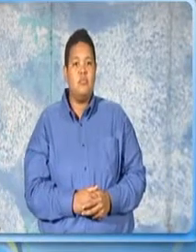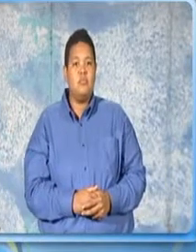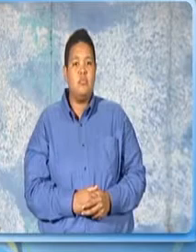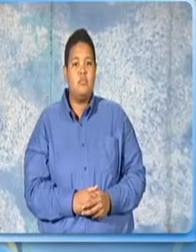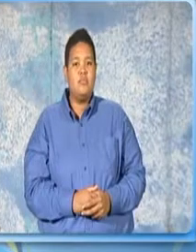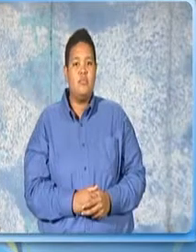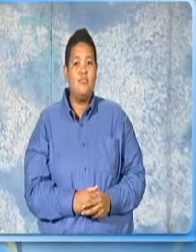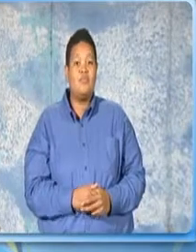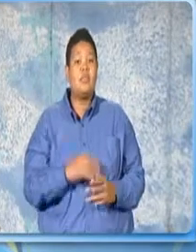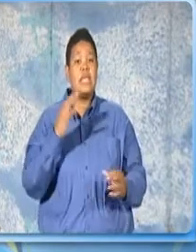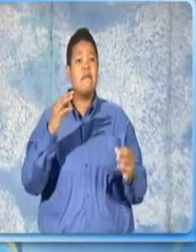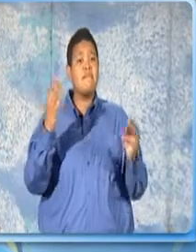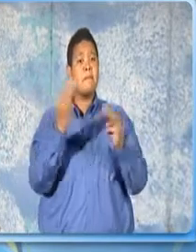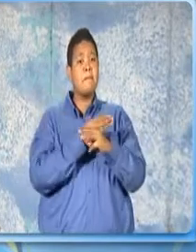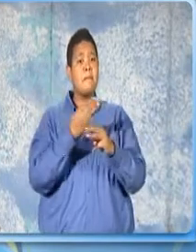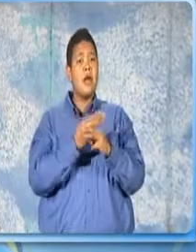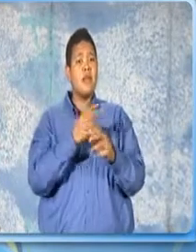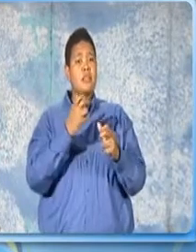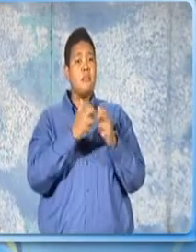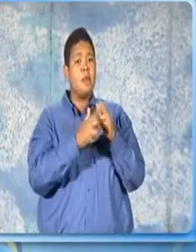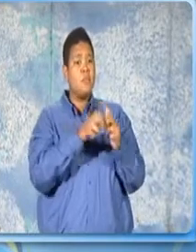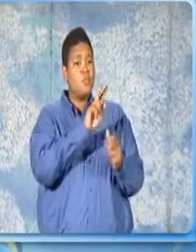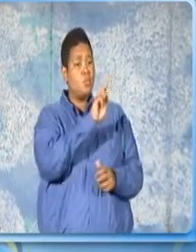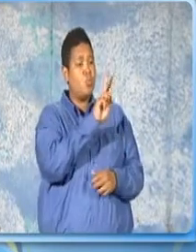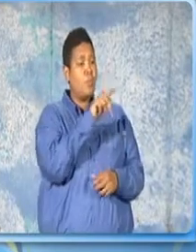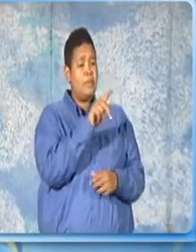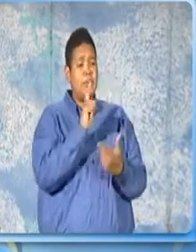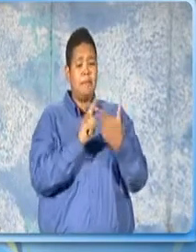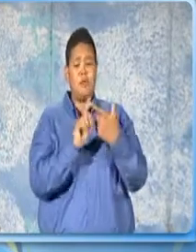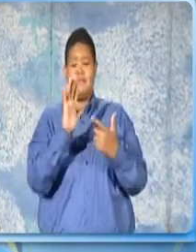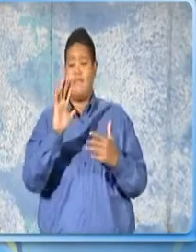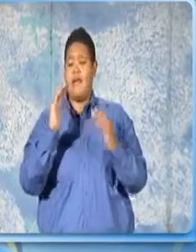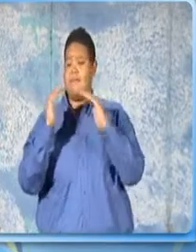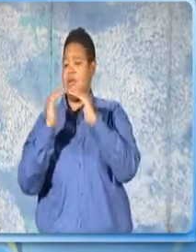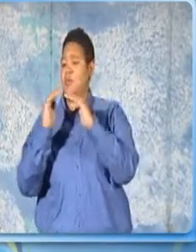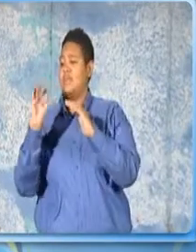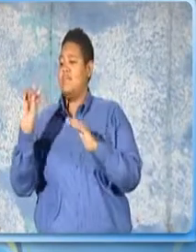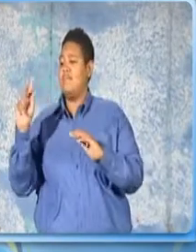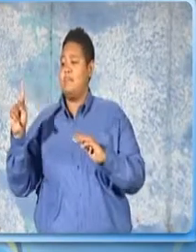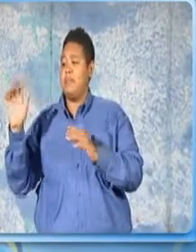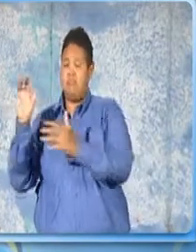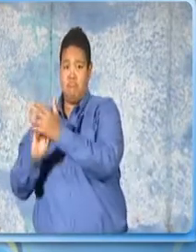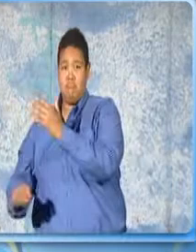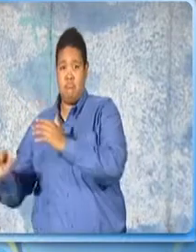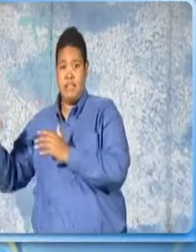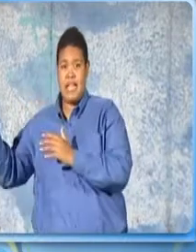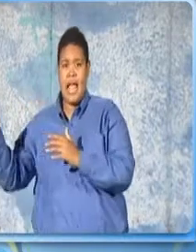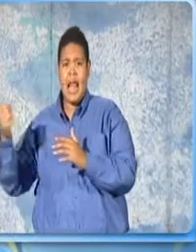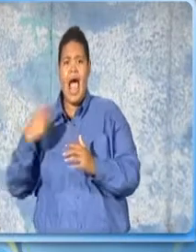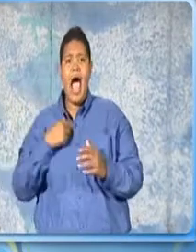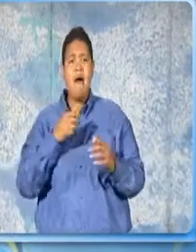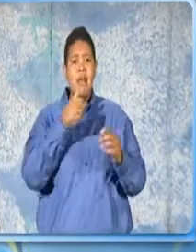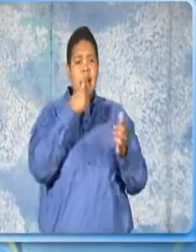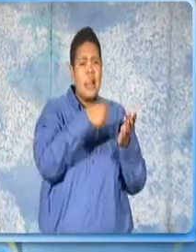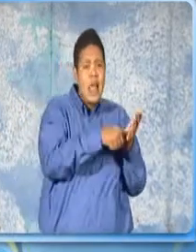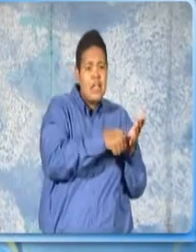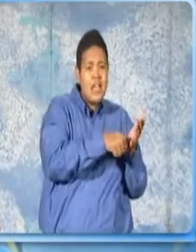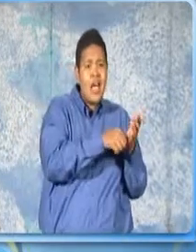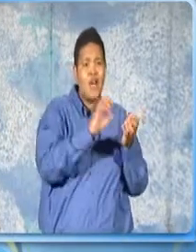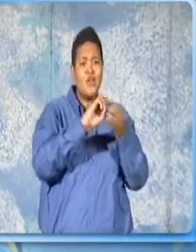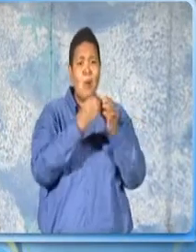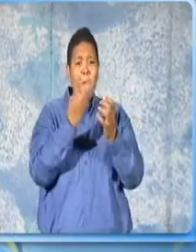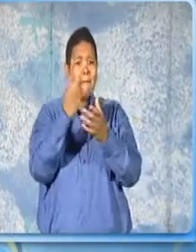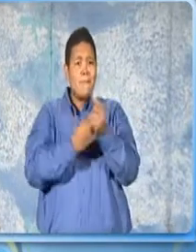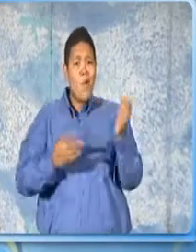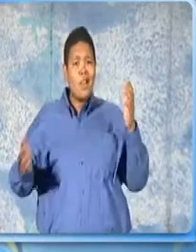In the equation 2p plus 5 equals 7p minus 10, there are variables and numbers on both sides of